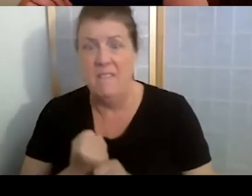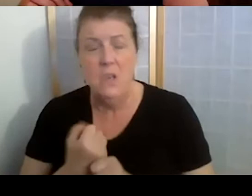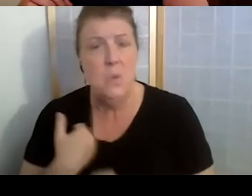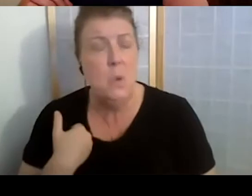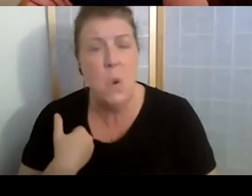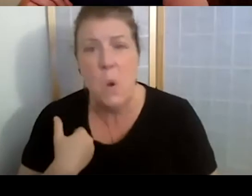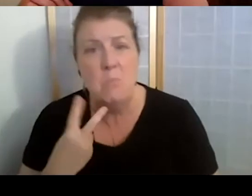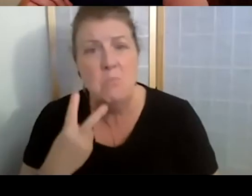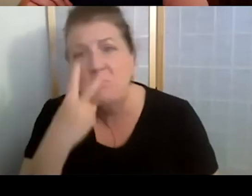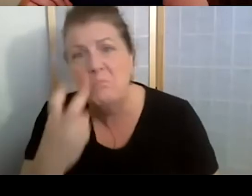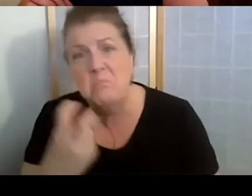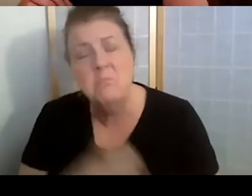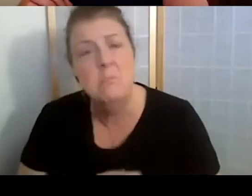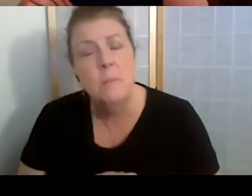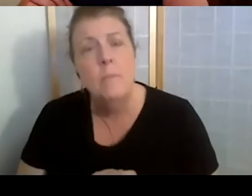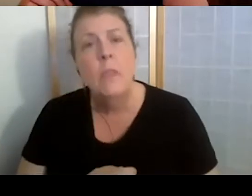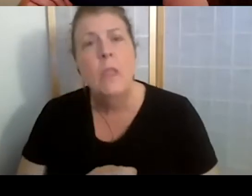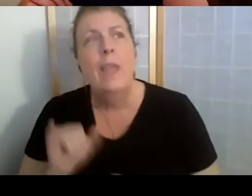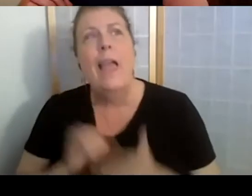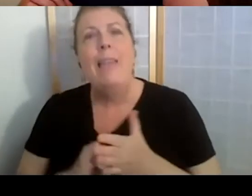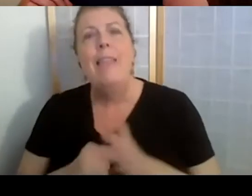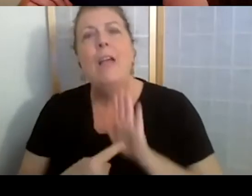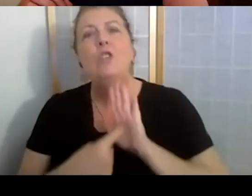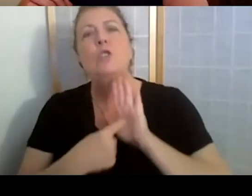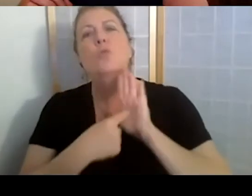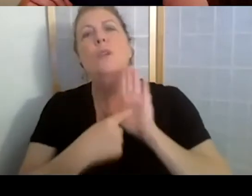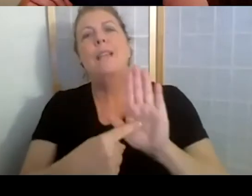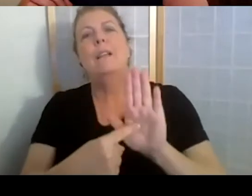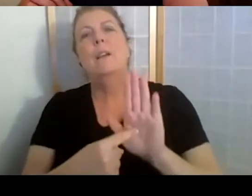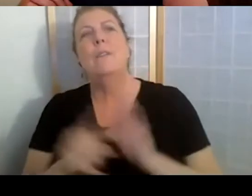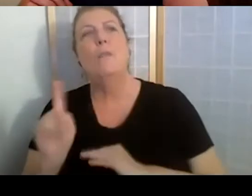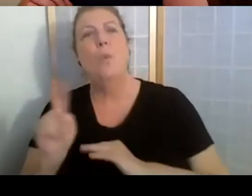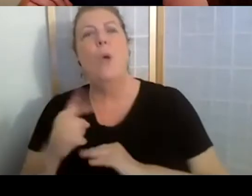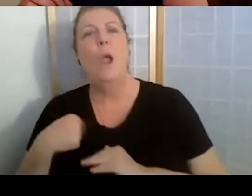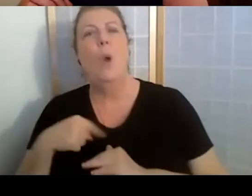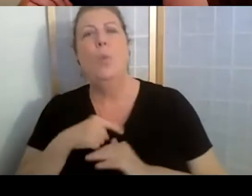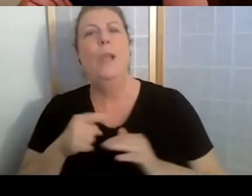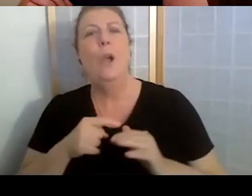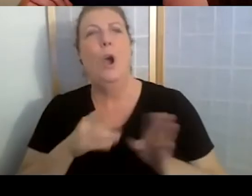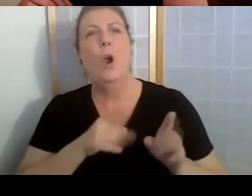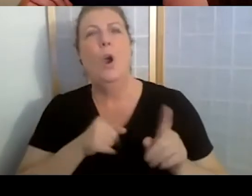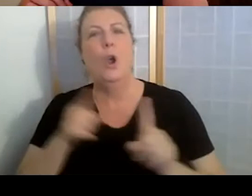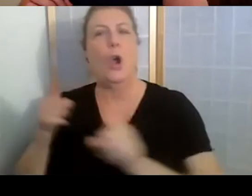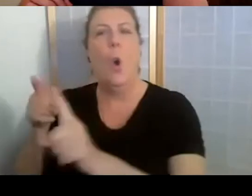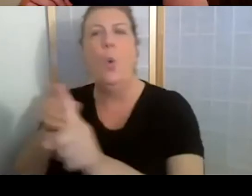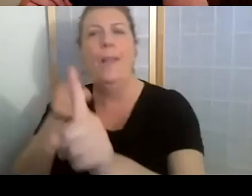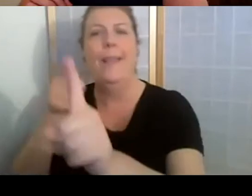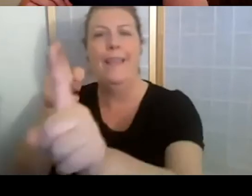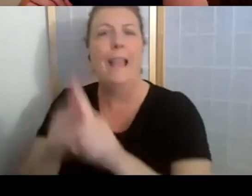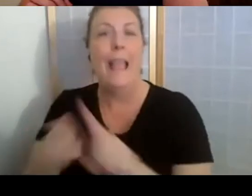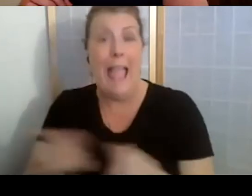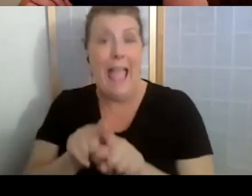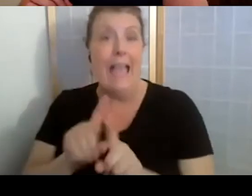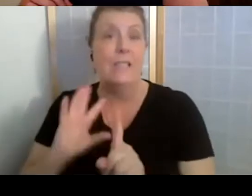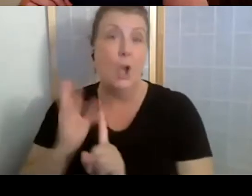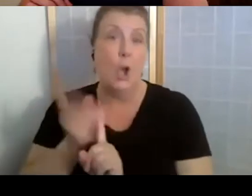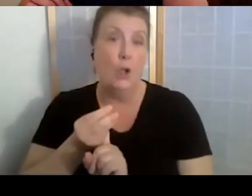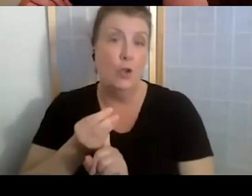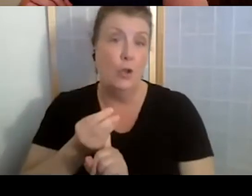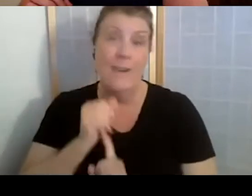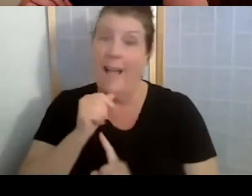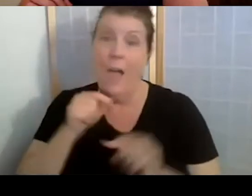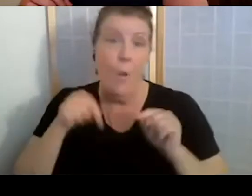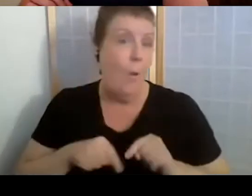a, you know, it's reflective of where we're going as a culture, and not just our country, but globally. You know, there's a huge